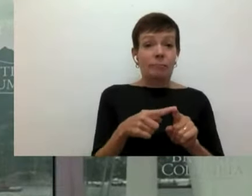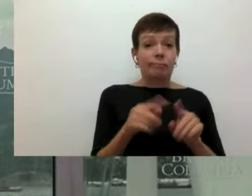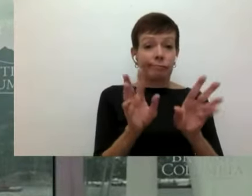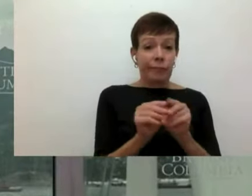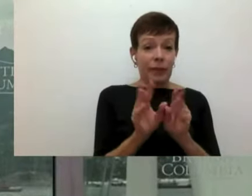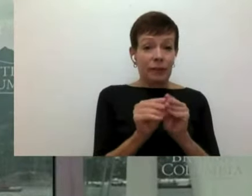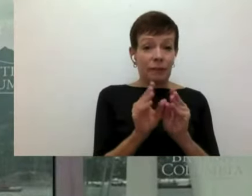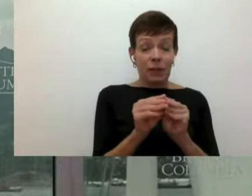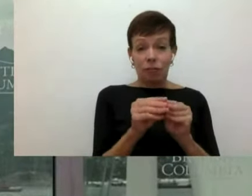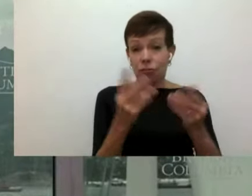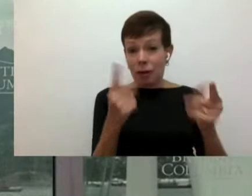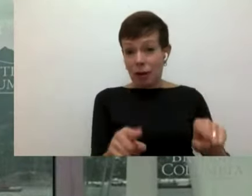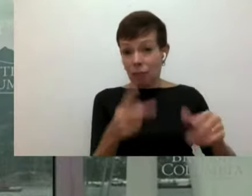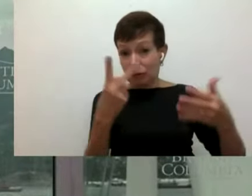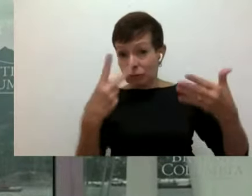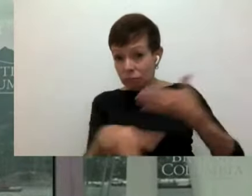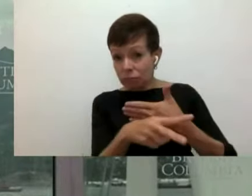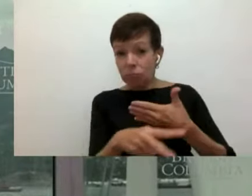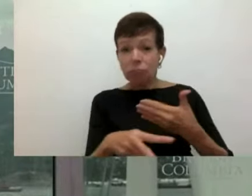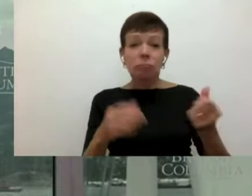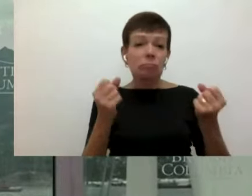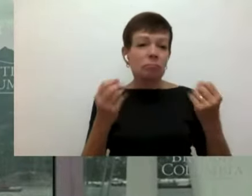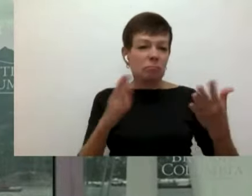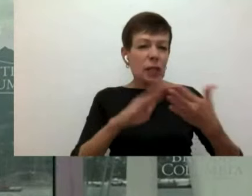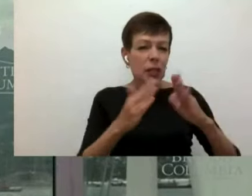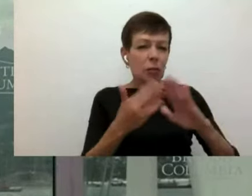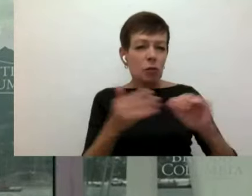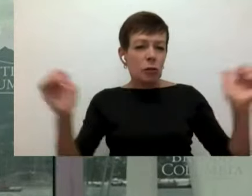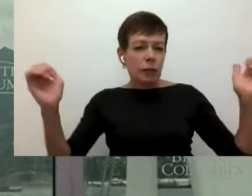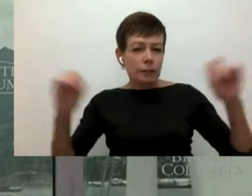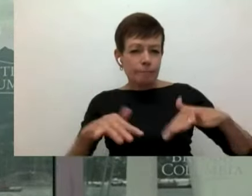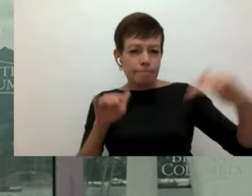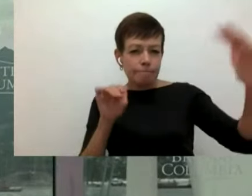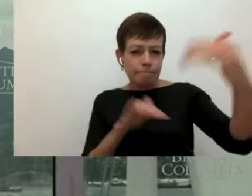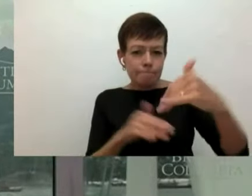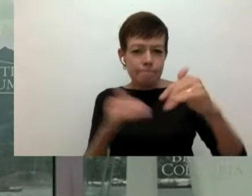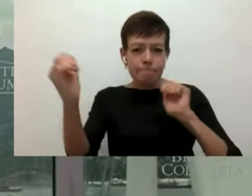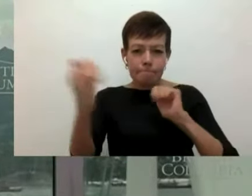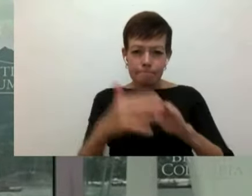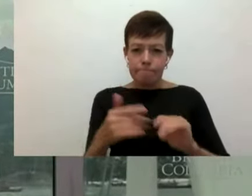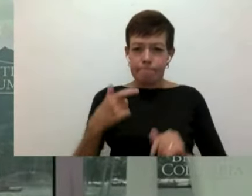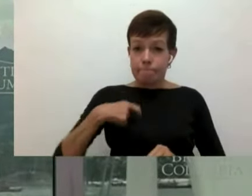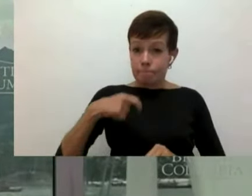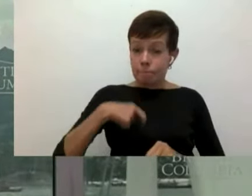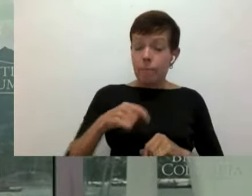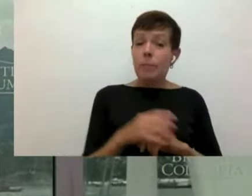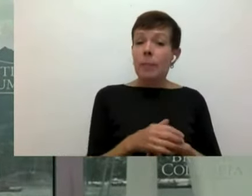discussion at the Union of BC Municipalities convention in a couple of weeks.